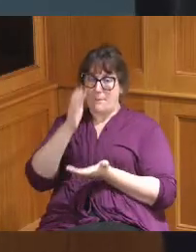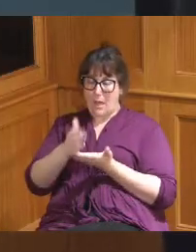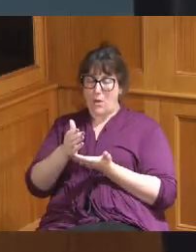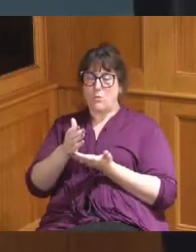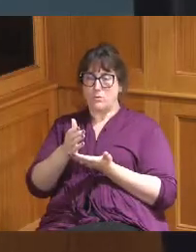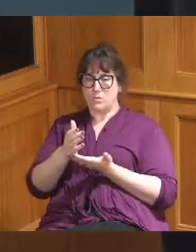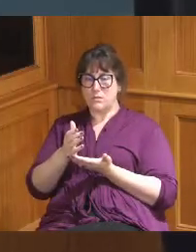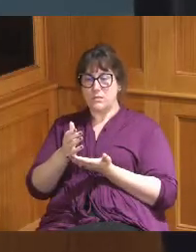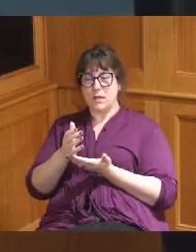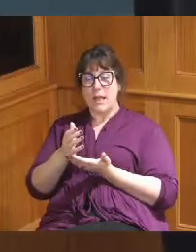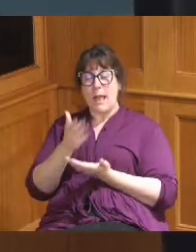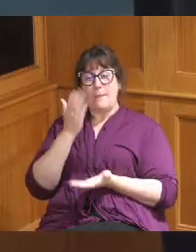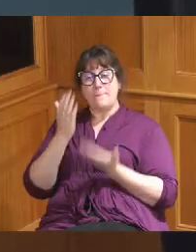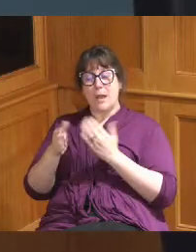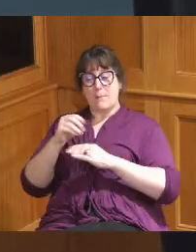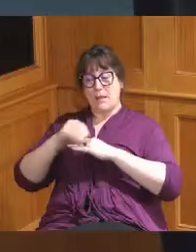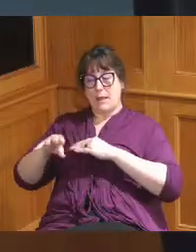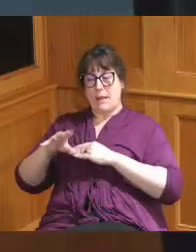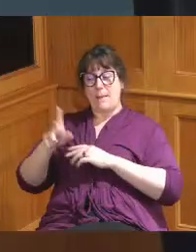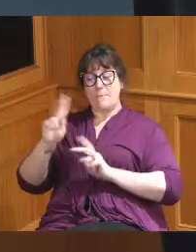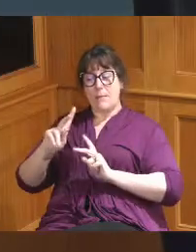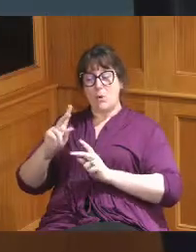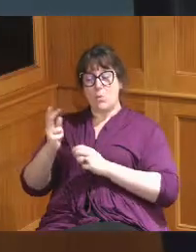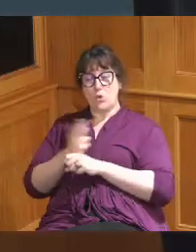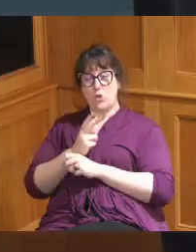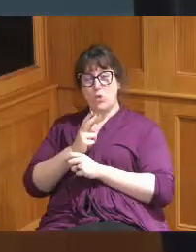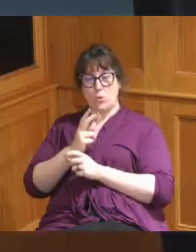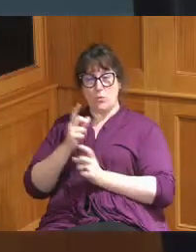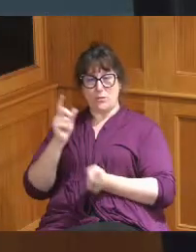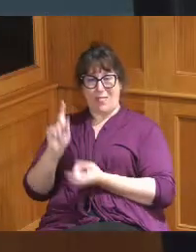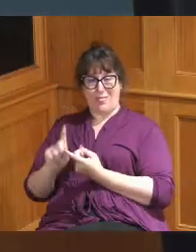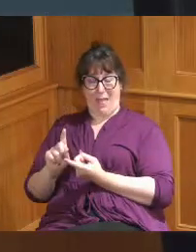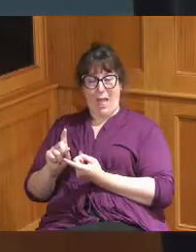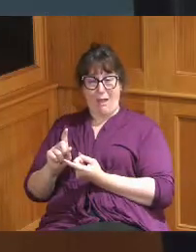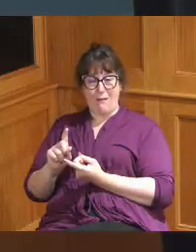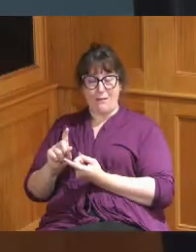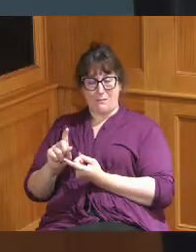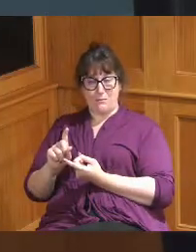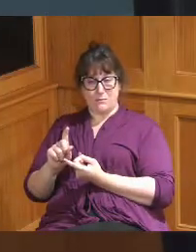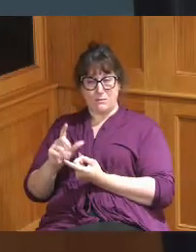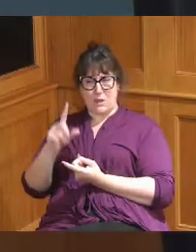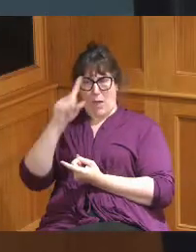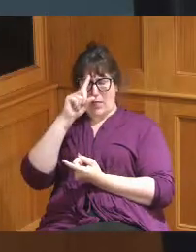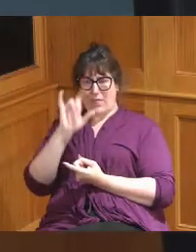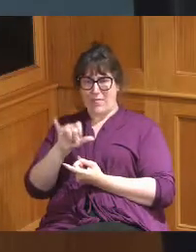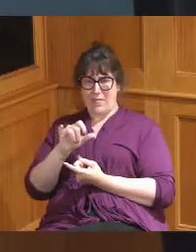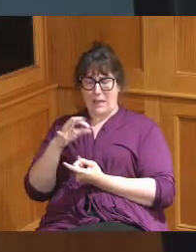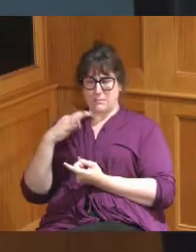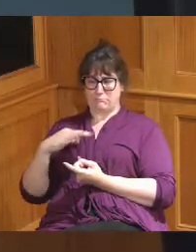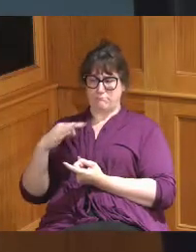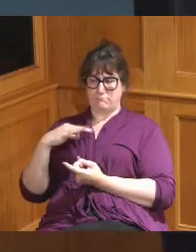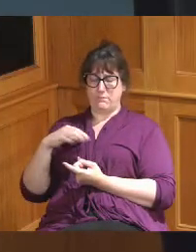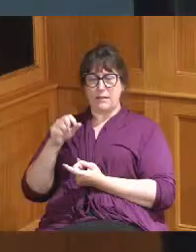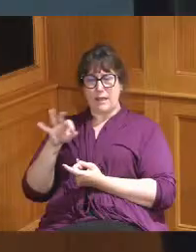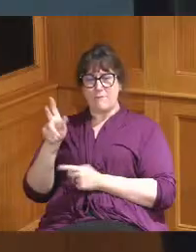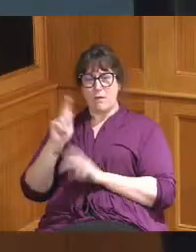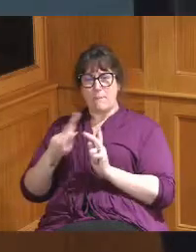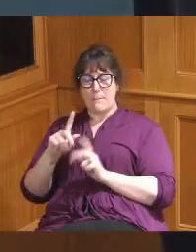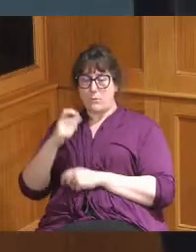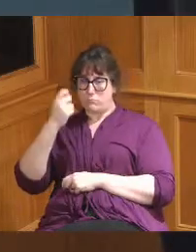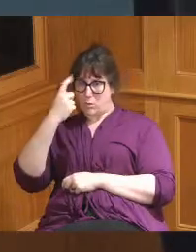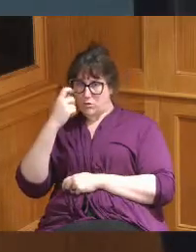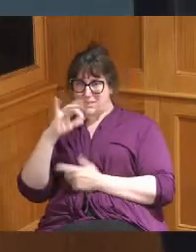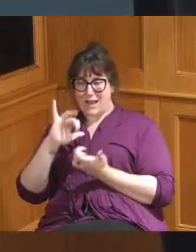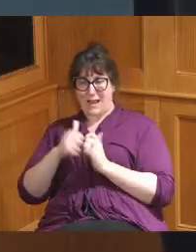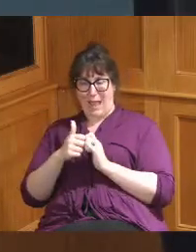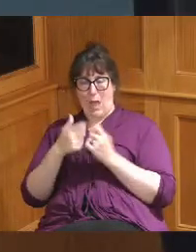people to use less volume, right? If we start to charge differently. And so I think that's an added bonus if people truly understand, how this